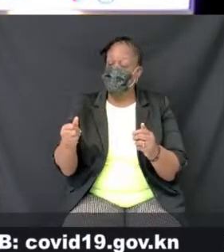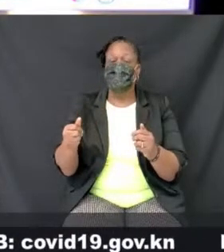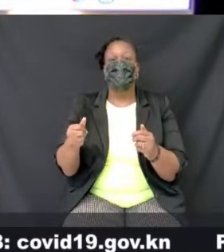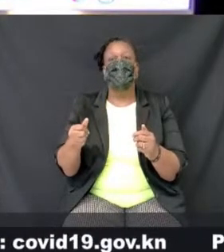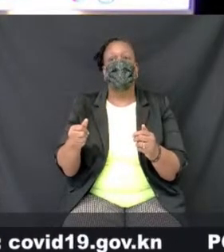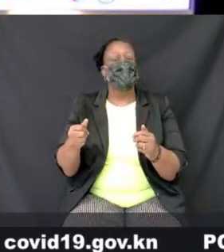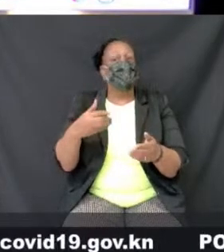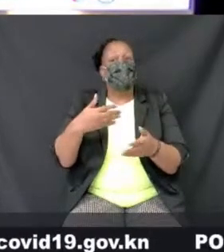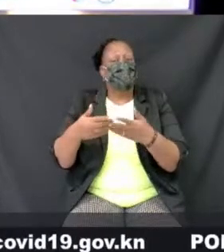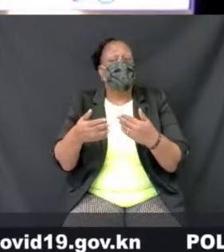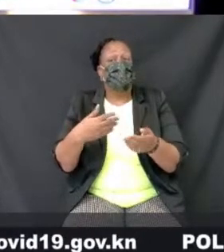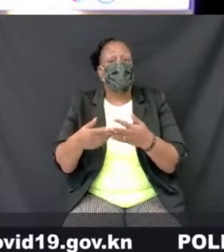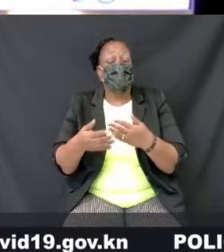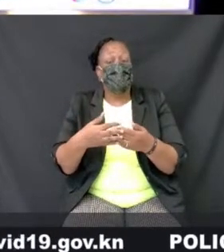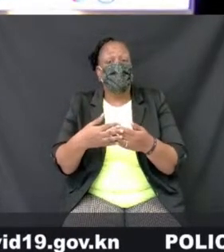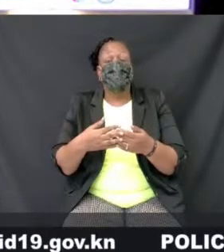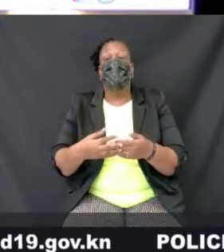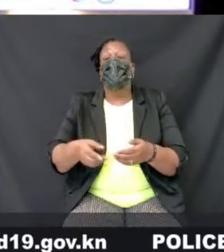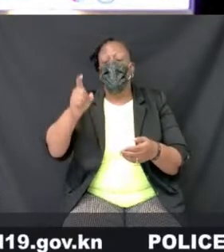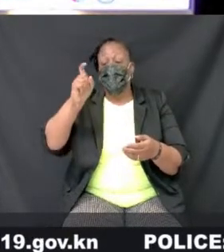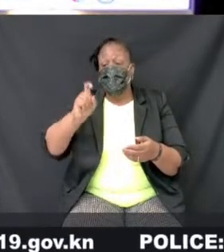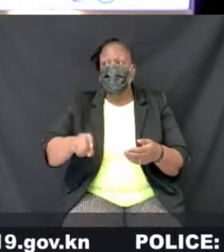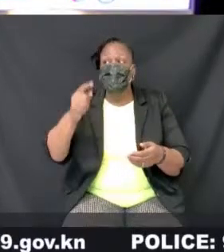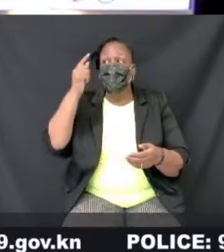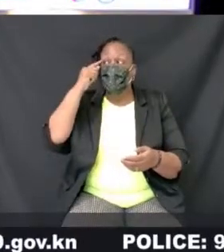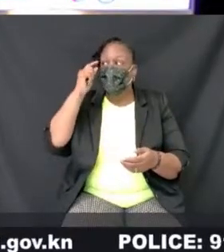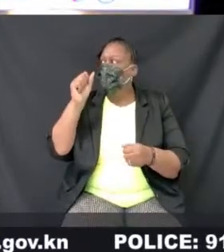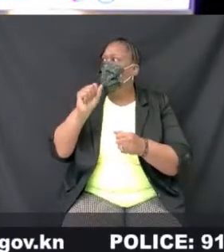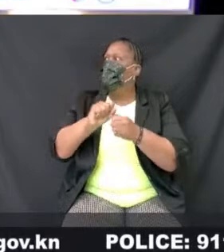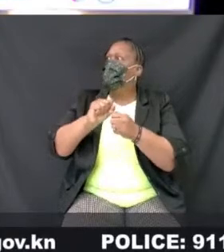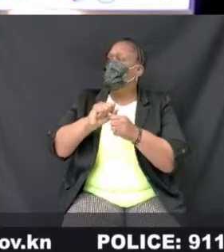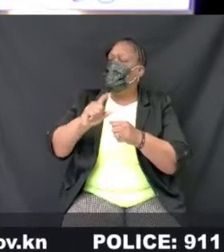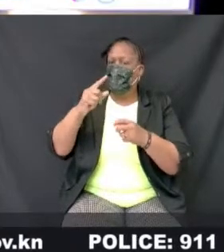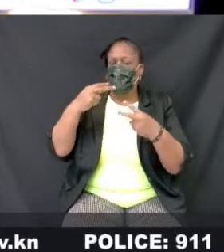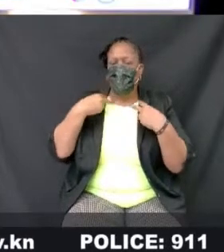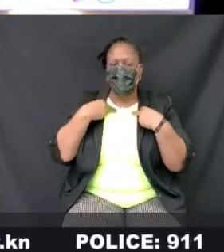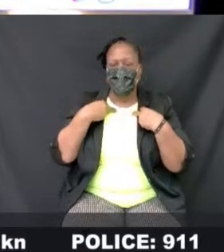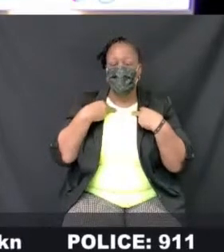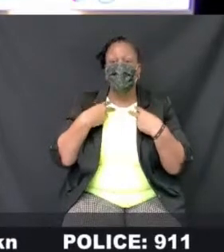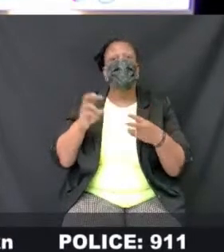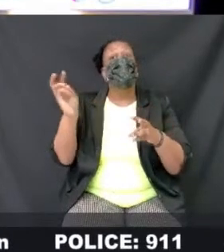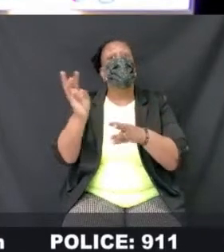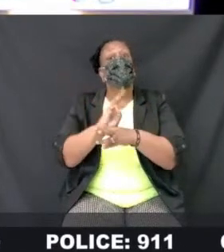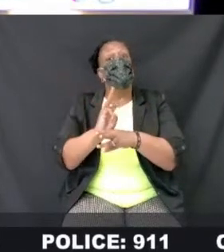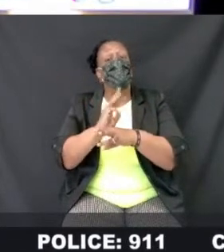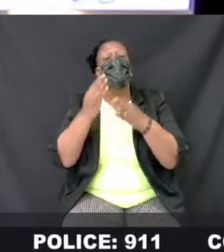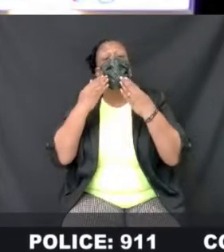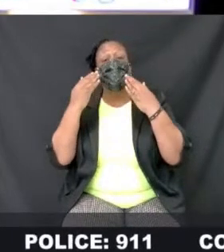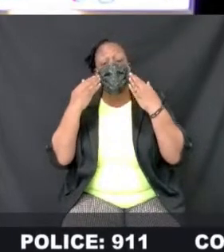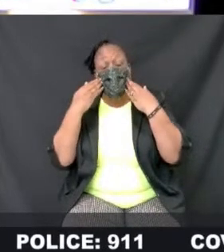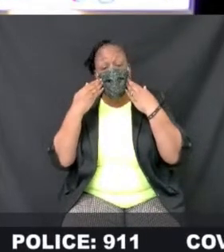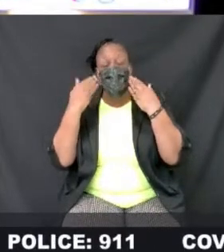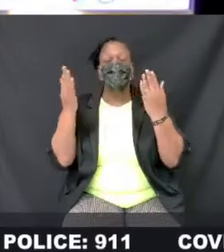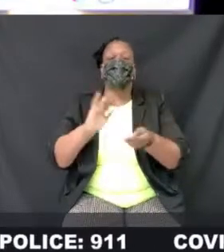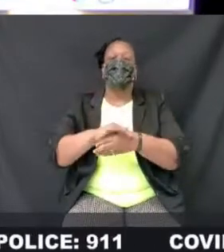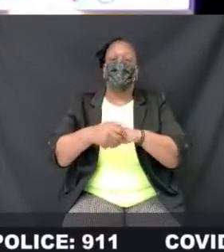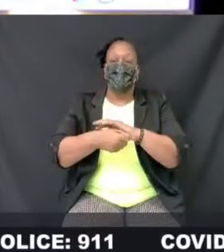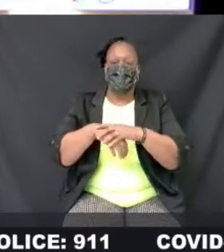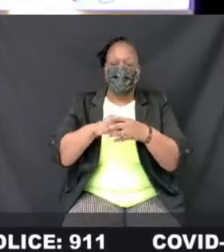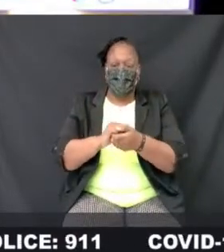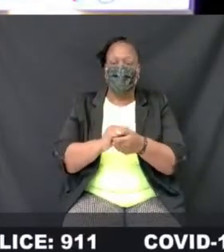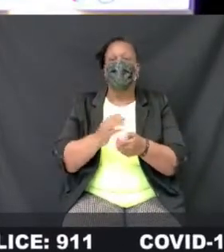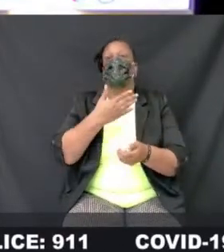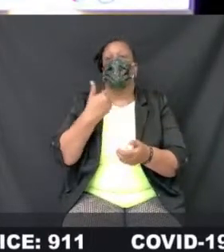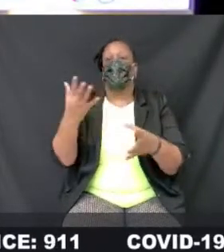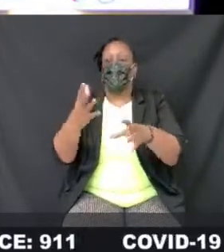person around you as if they are positive, and wear your mask, hand sanitize, and give yourself the best protection, which is the vaccine. Thank